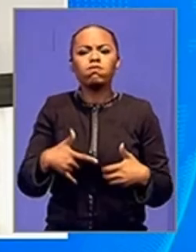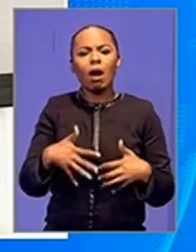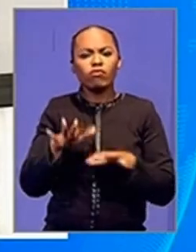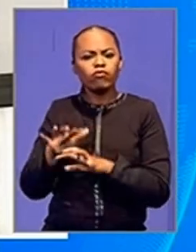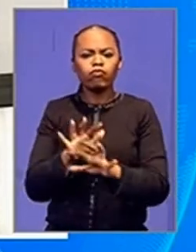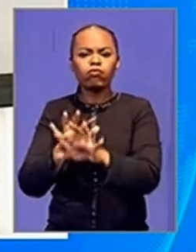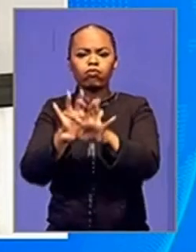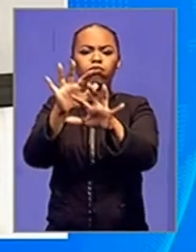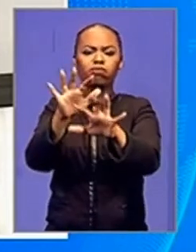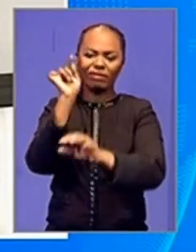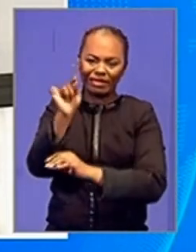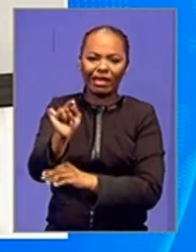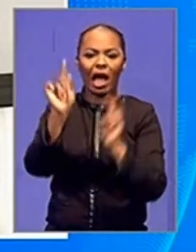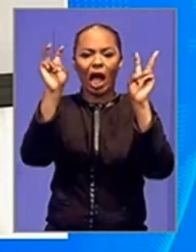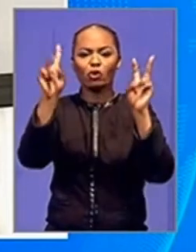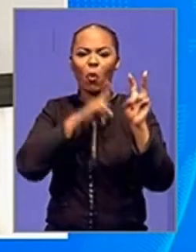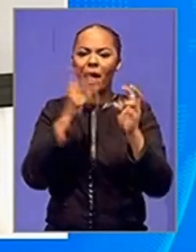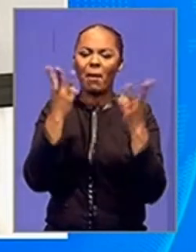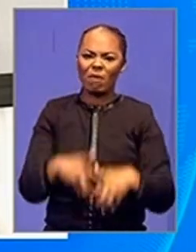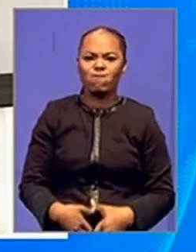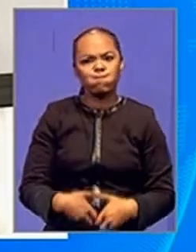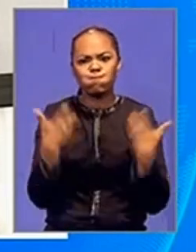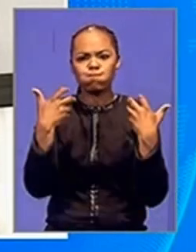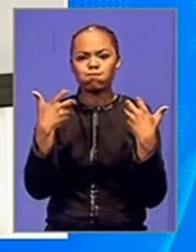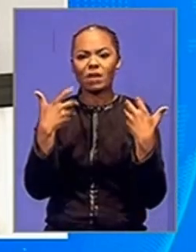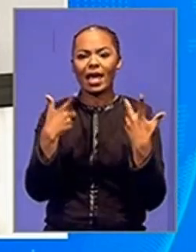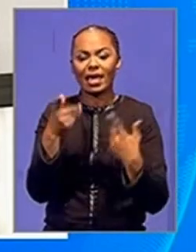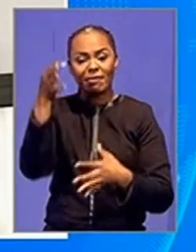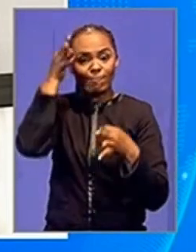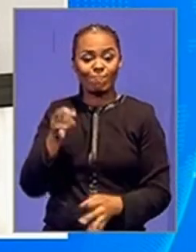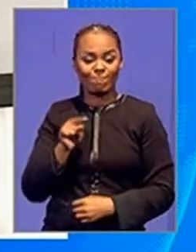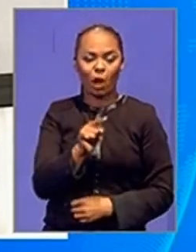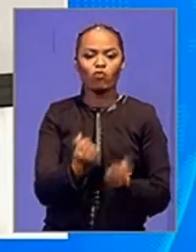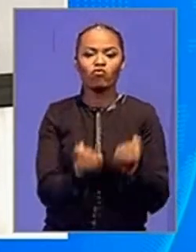protest about this. People are outraged, and they are legitimately outraged.